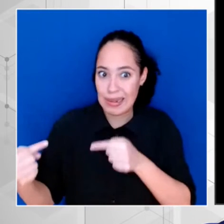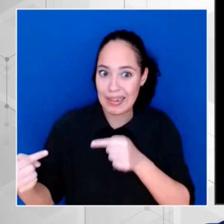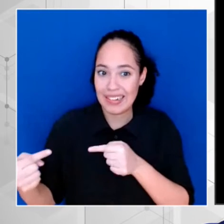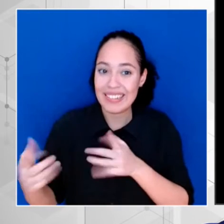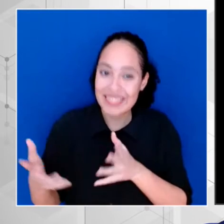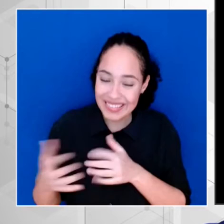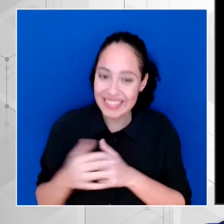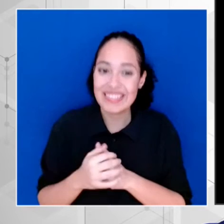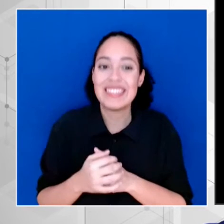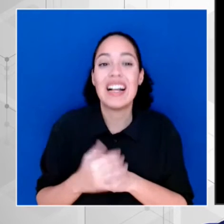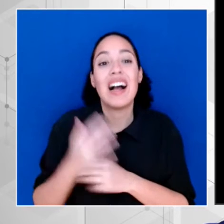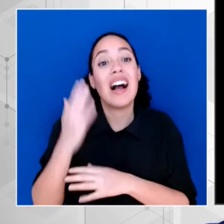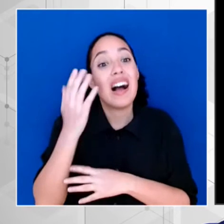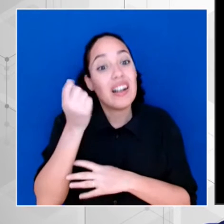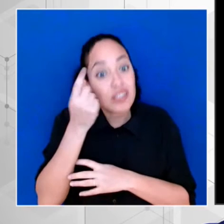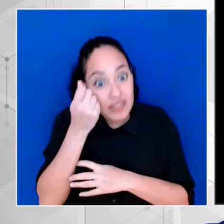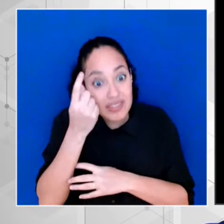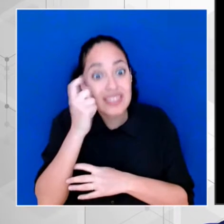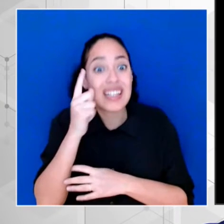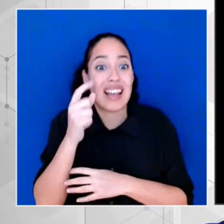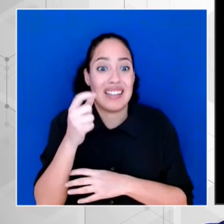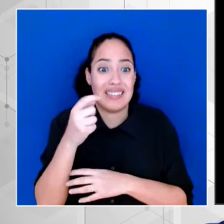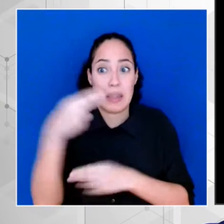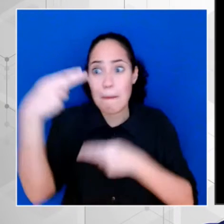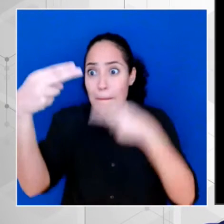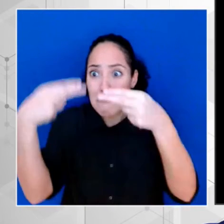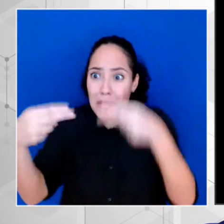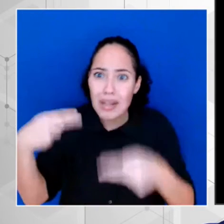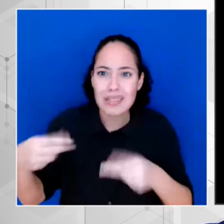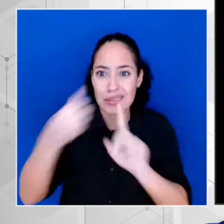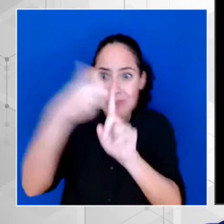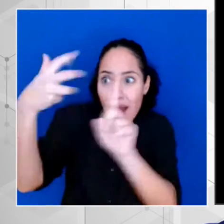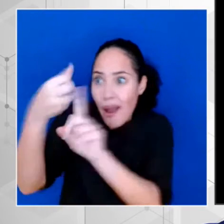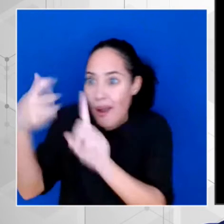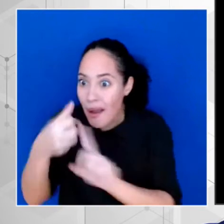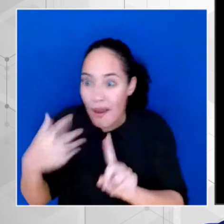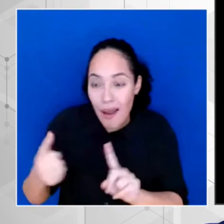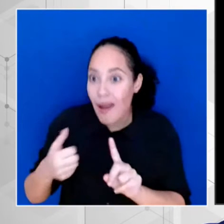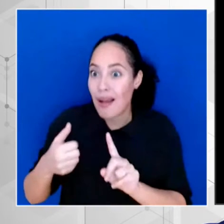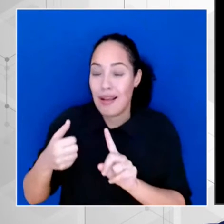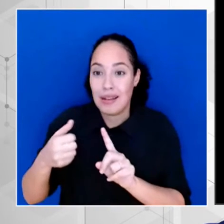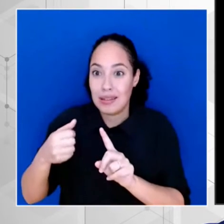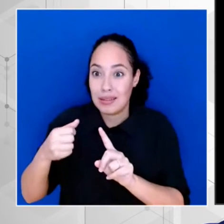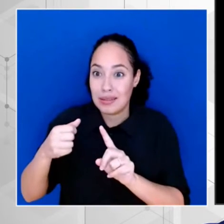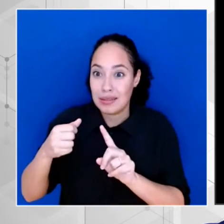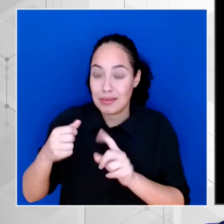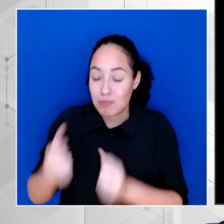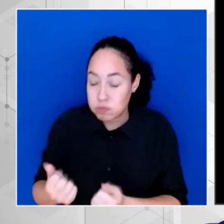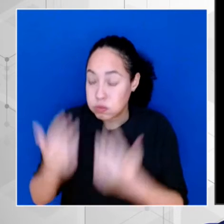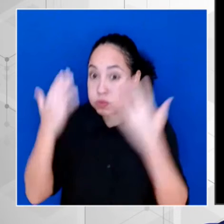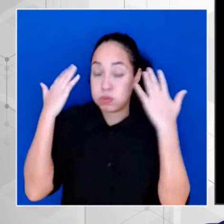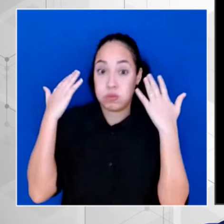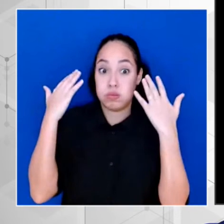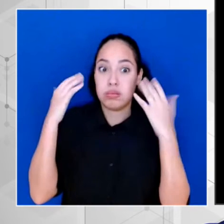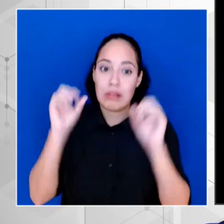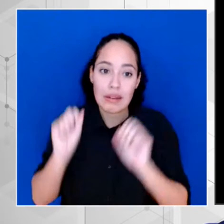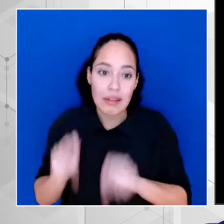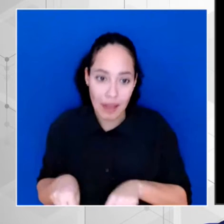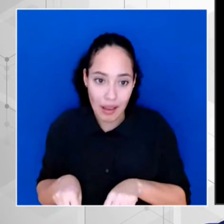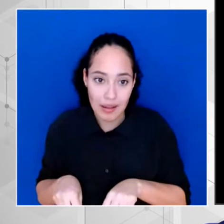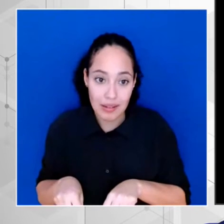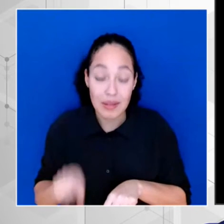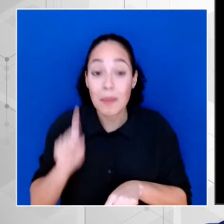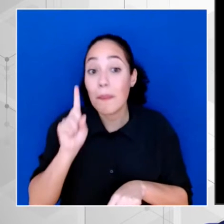do go wrong, the user will be stressed. So it's much better to provide more embedded assistance than too